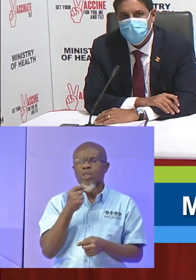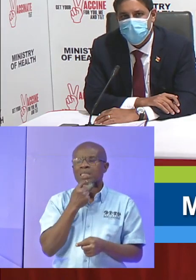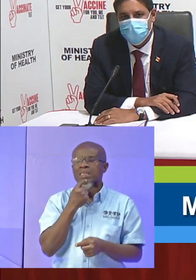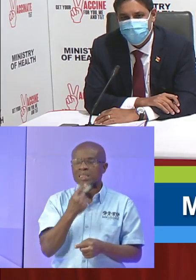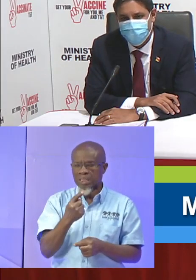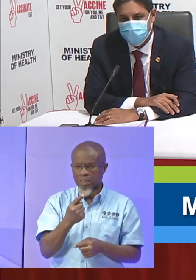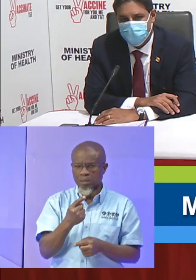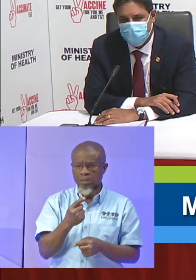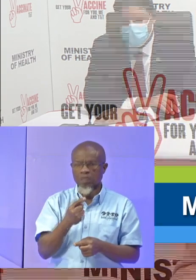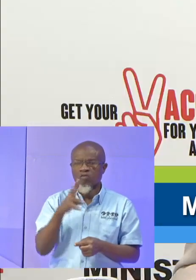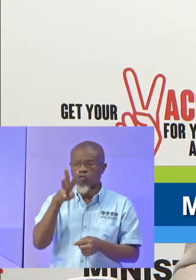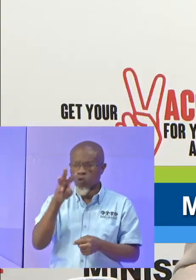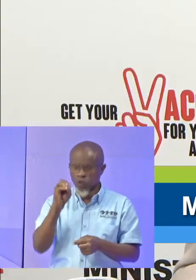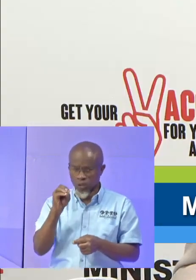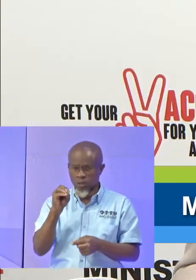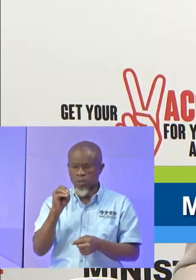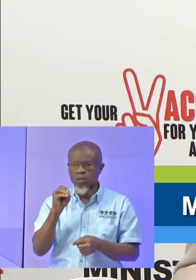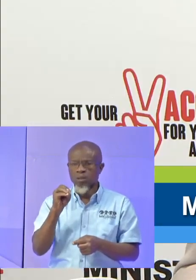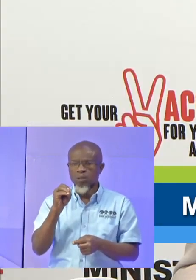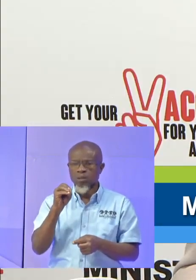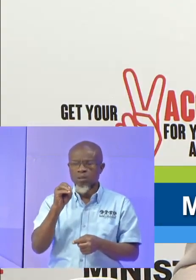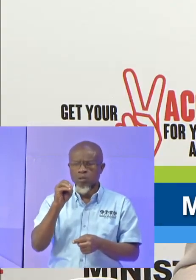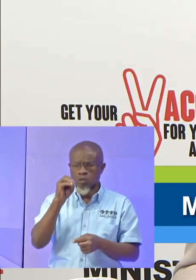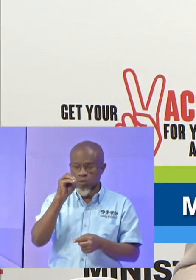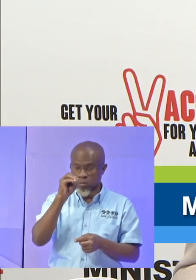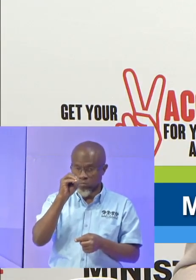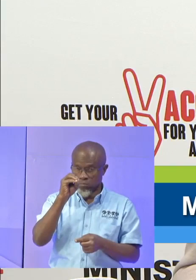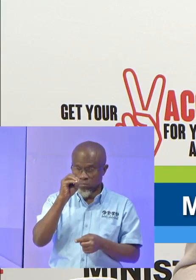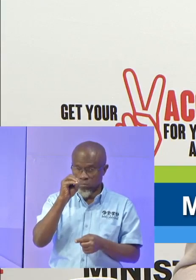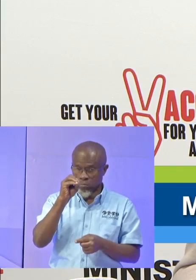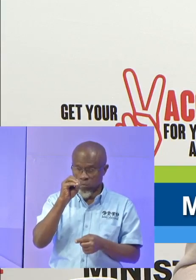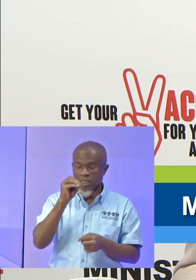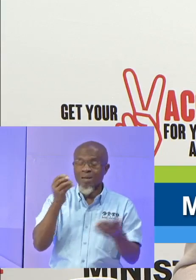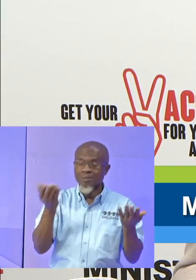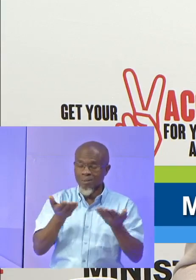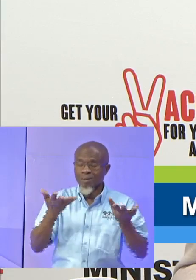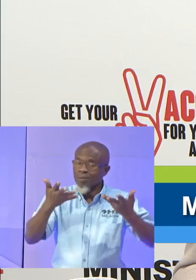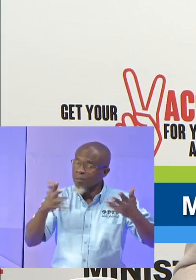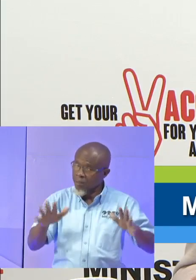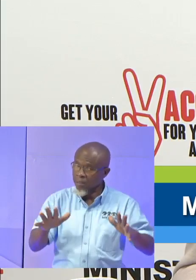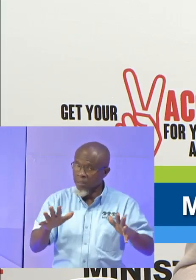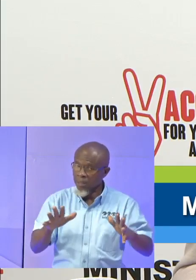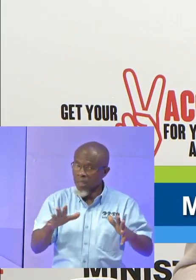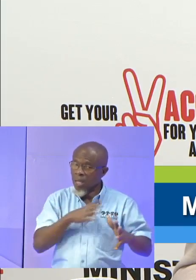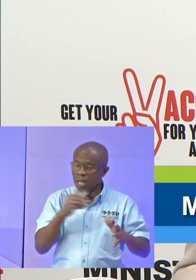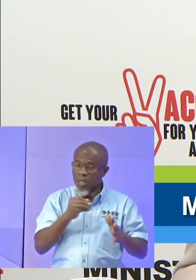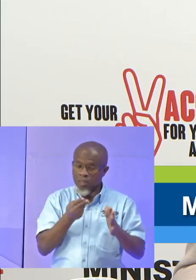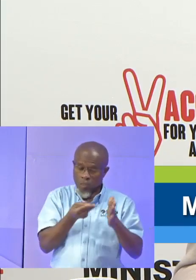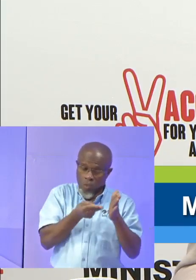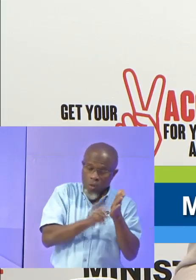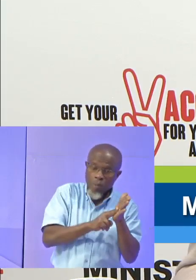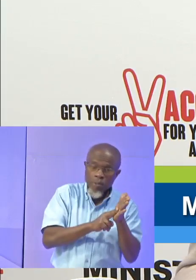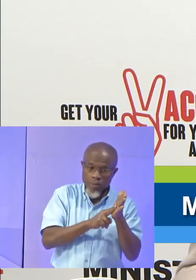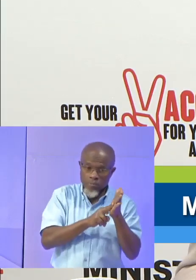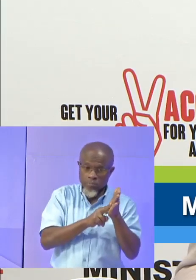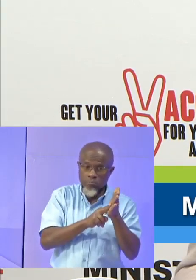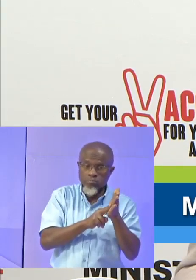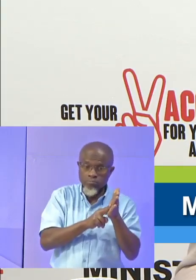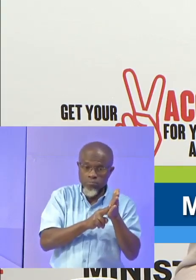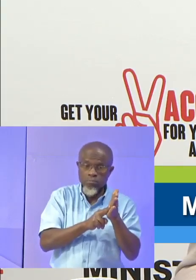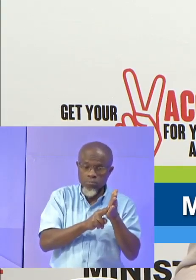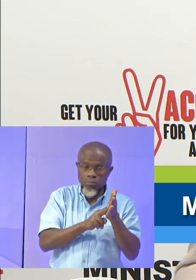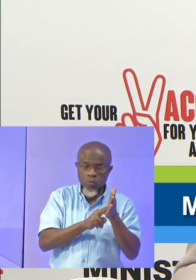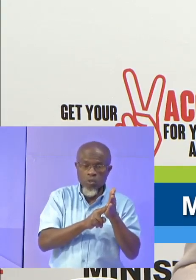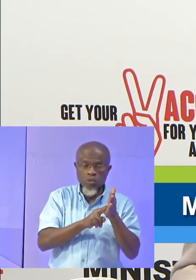Cubans they were already here, and their contract period would have come to an end, and we simply rolled them